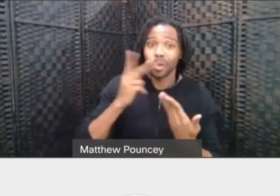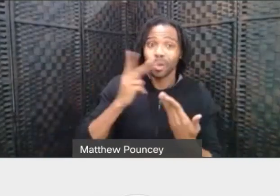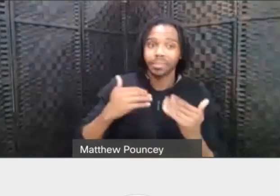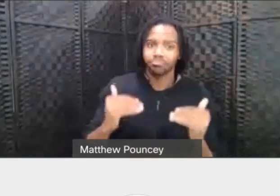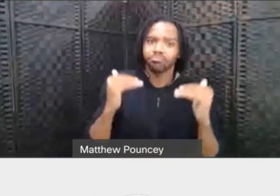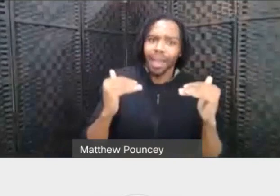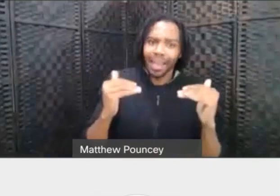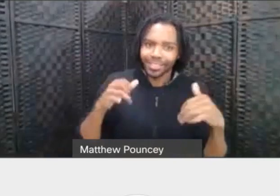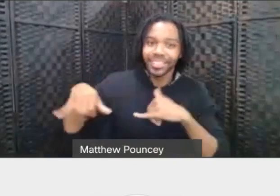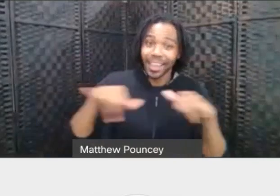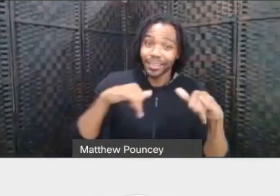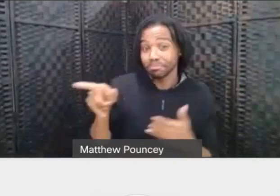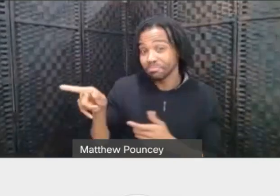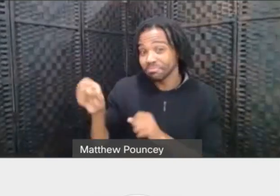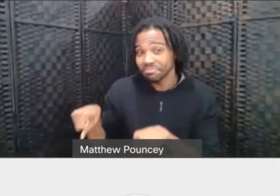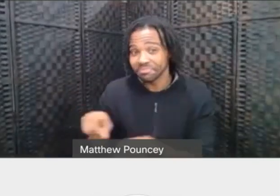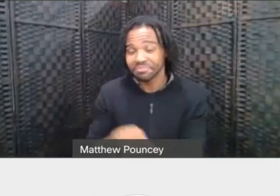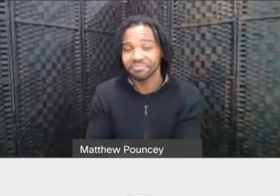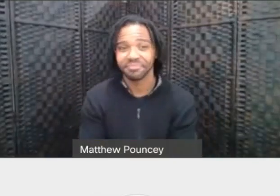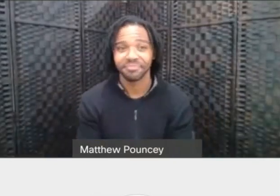you could have a higher standard.